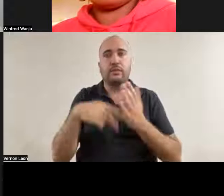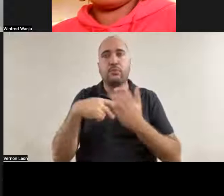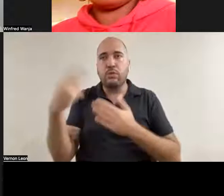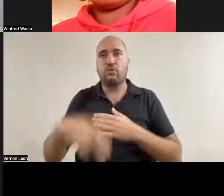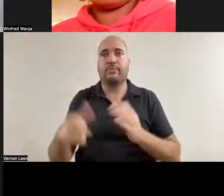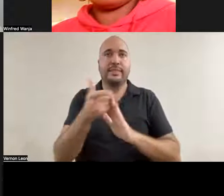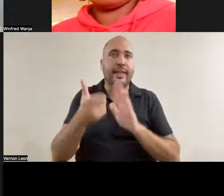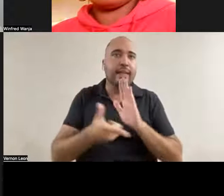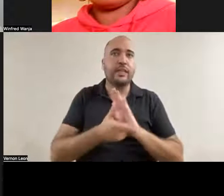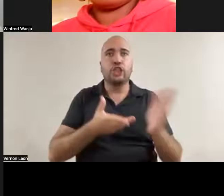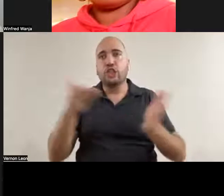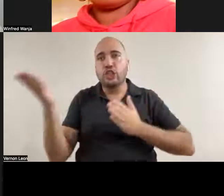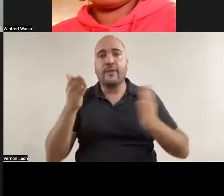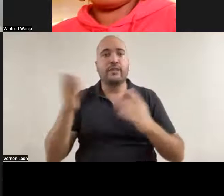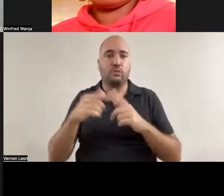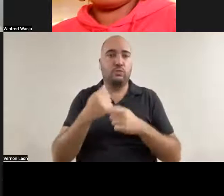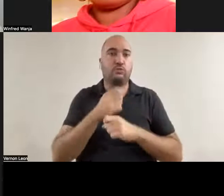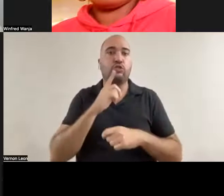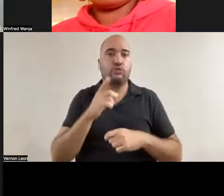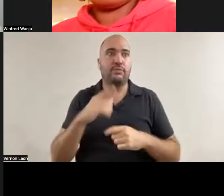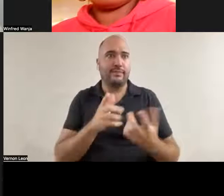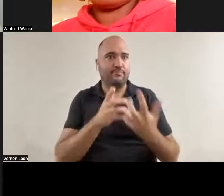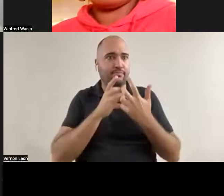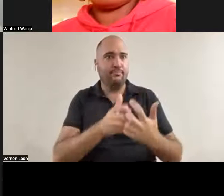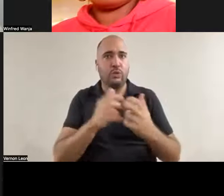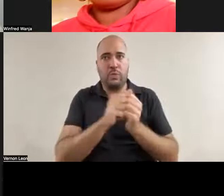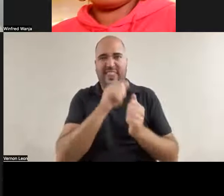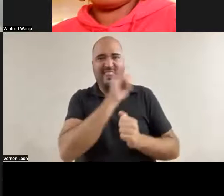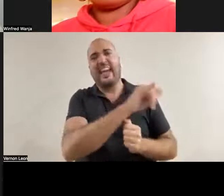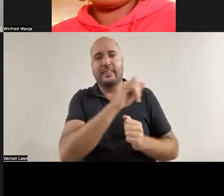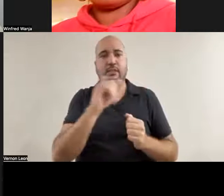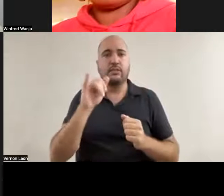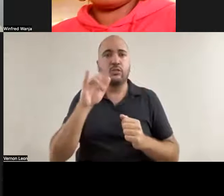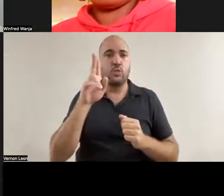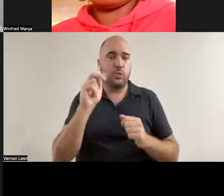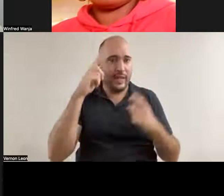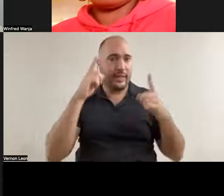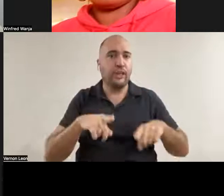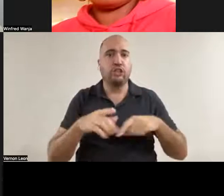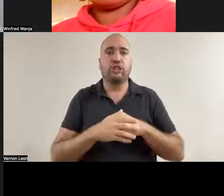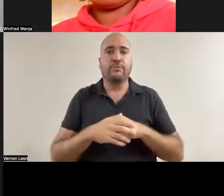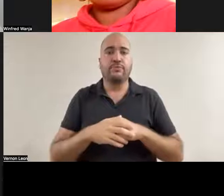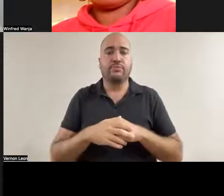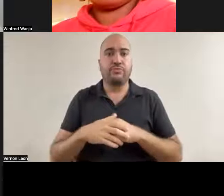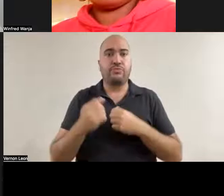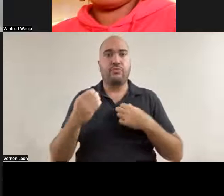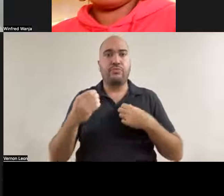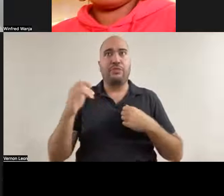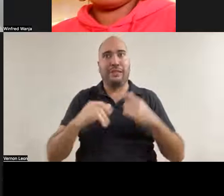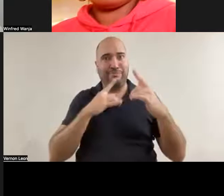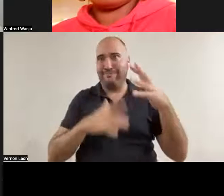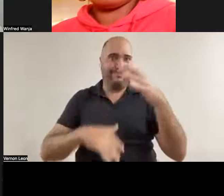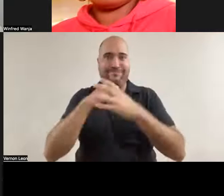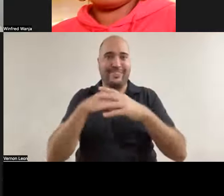our services to make sure that they align with the convention. And actually, this has all kind of come to a peak this